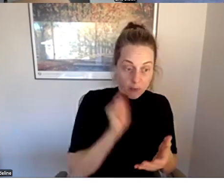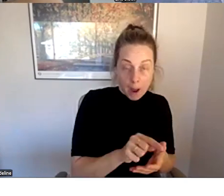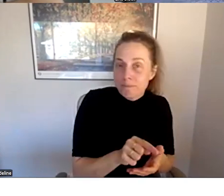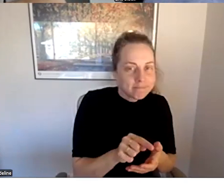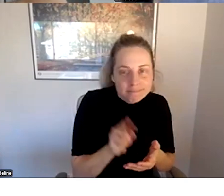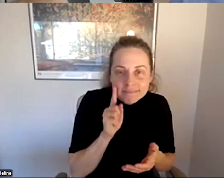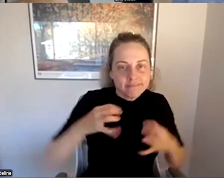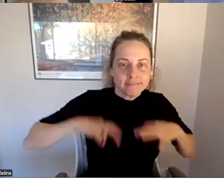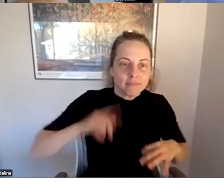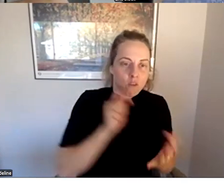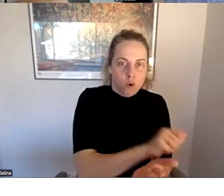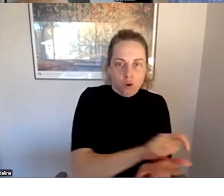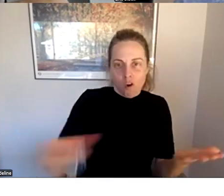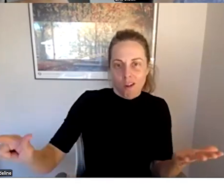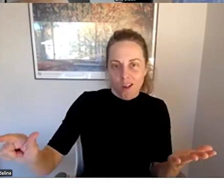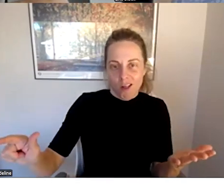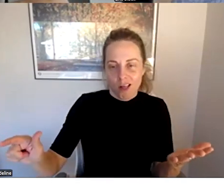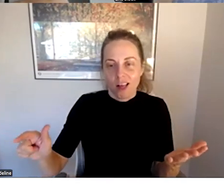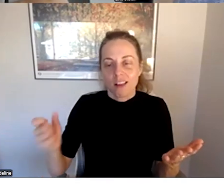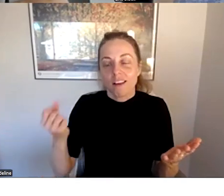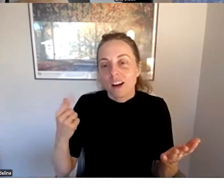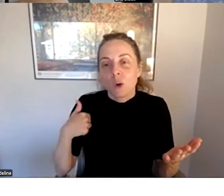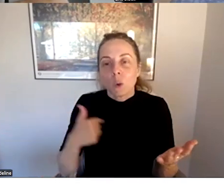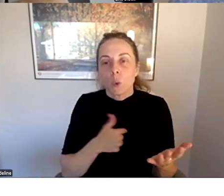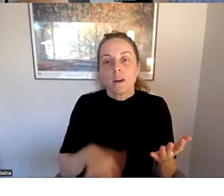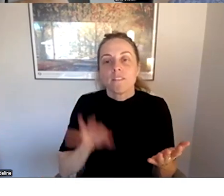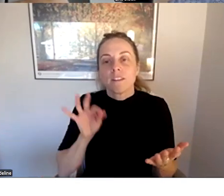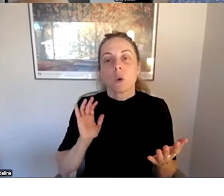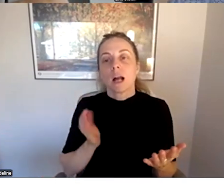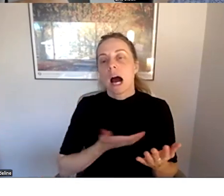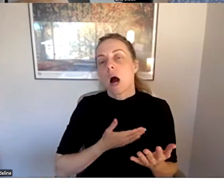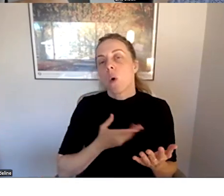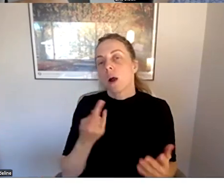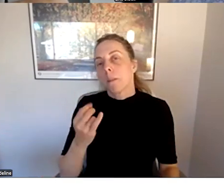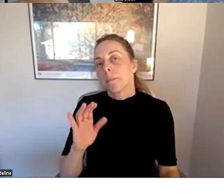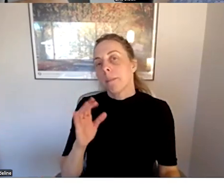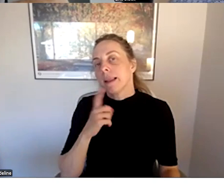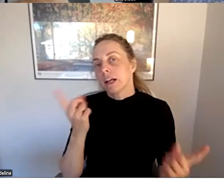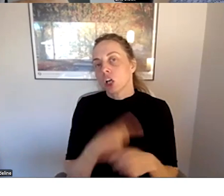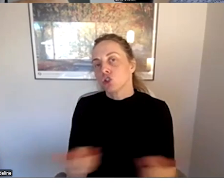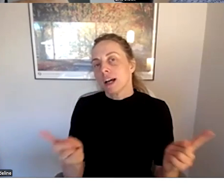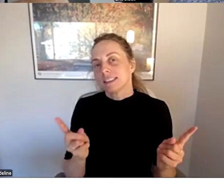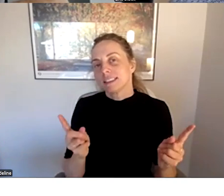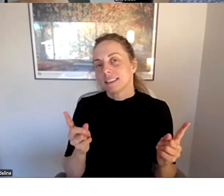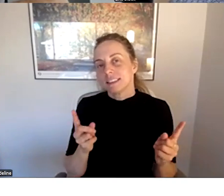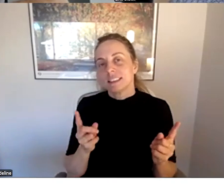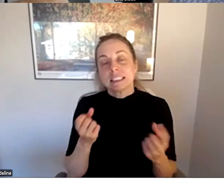out that obviously our public address system in our largest flagship location was